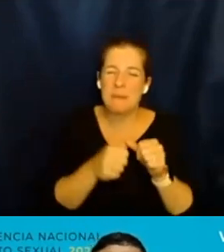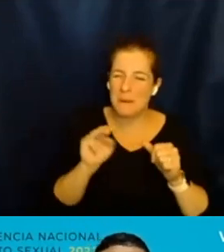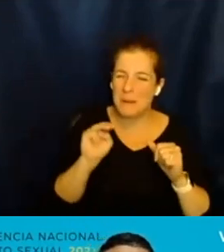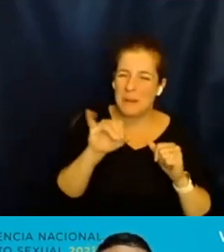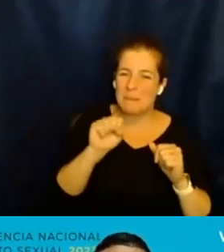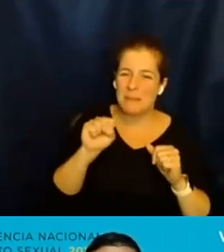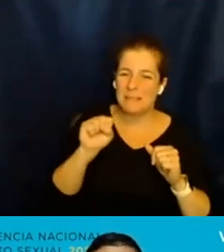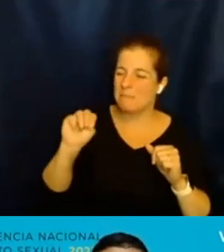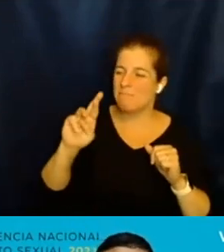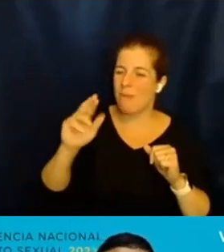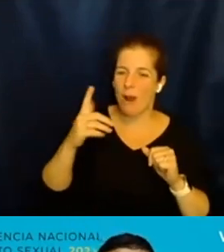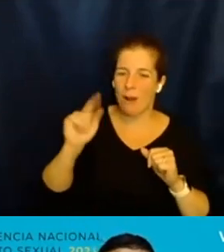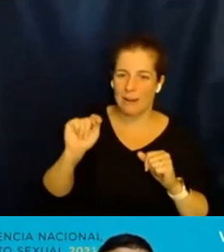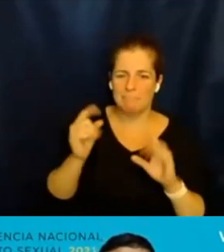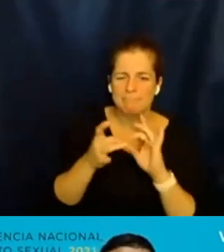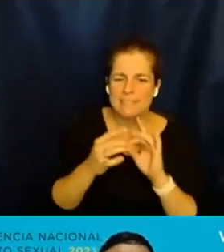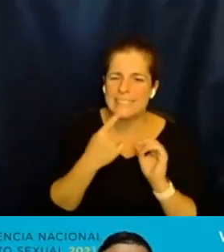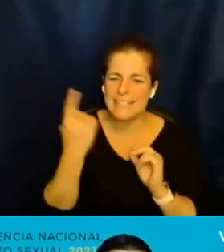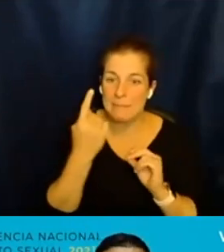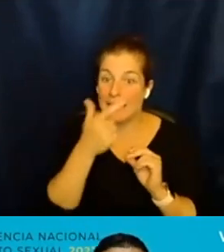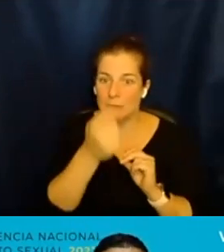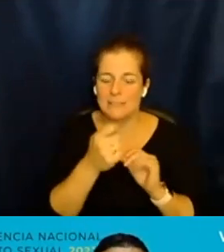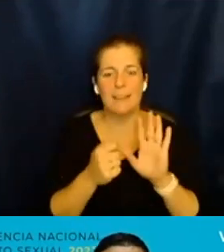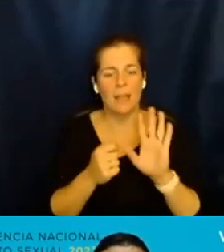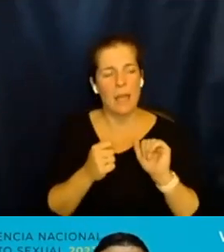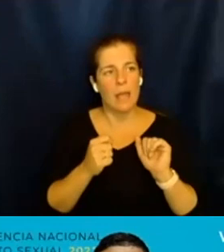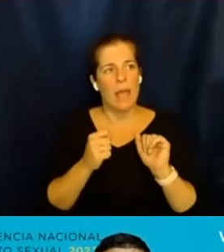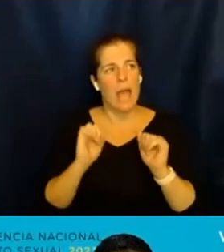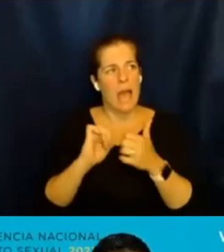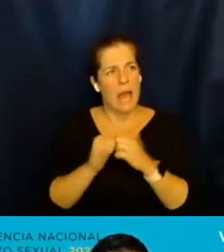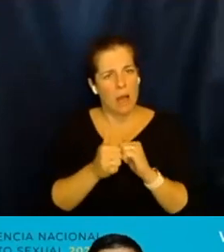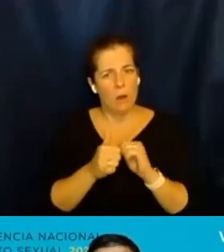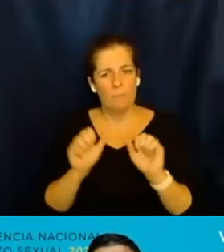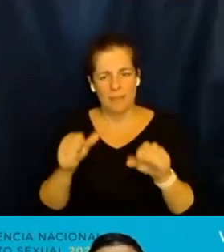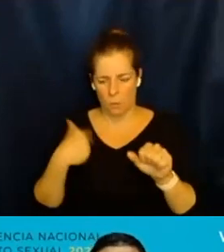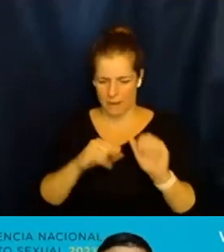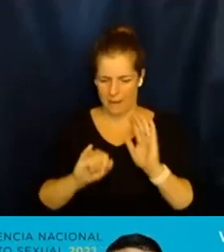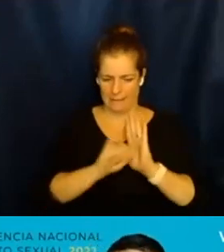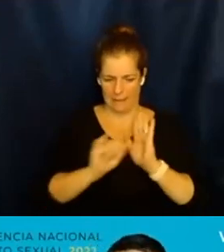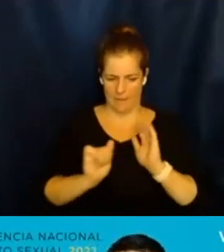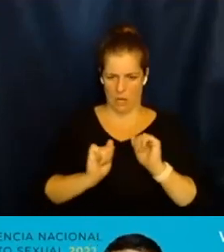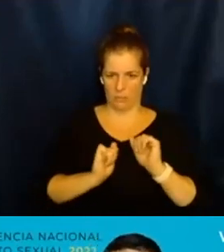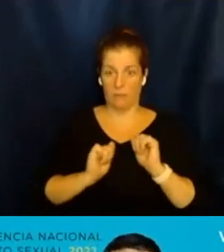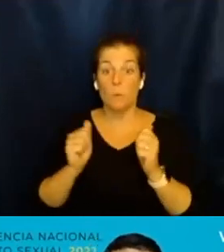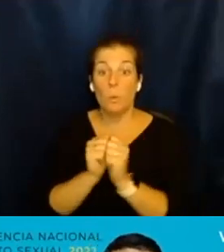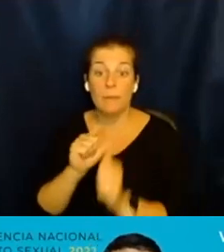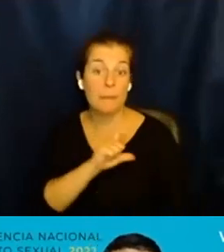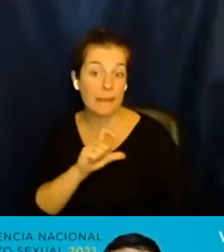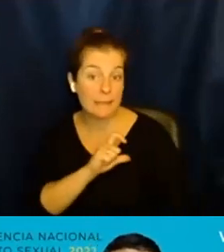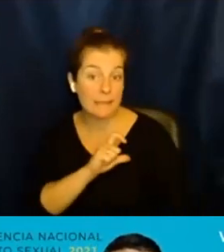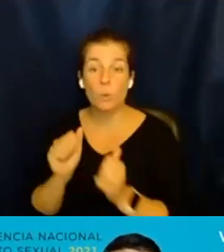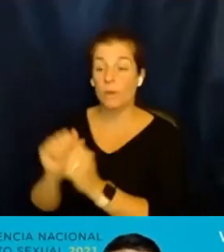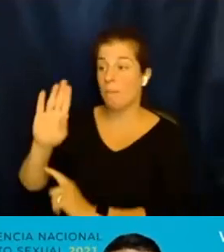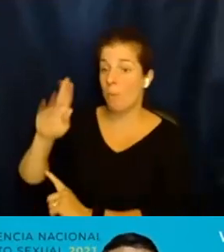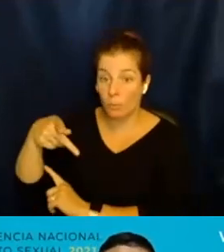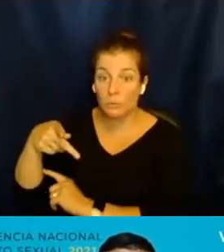moved us throughout the year, how do we get in touch with and identify ourselves with the police, with the border patrol,